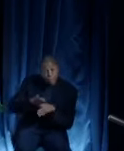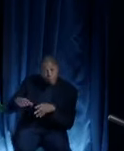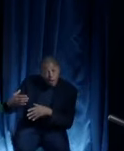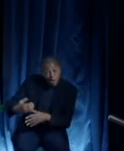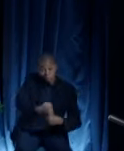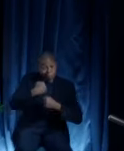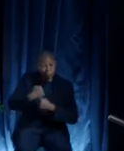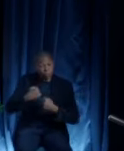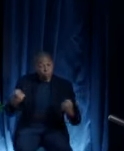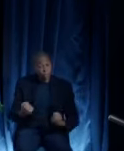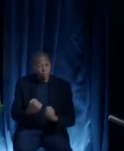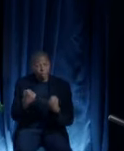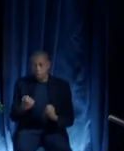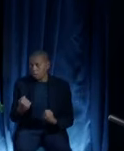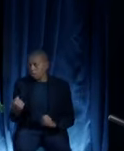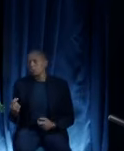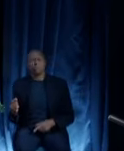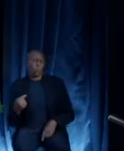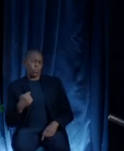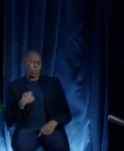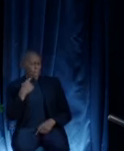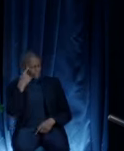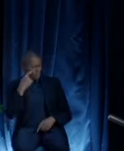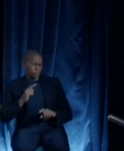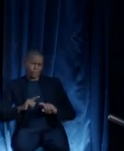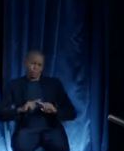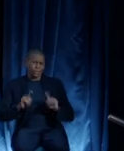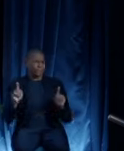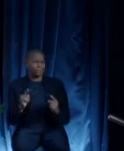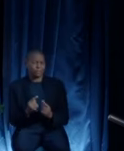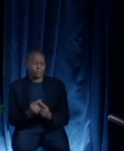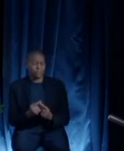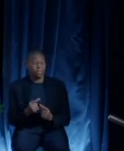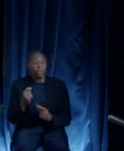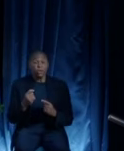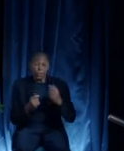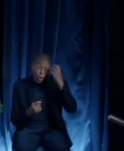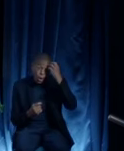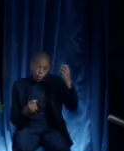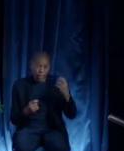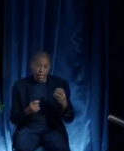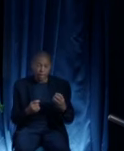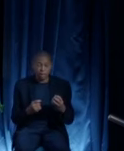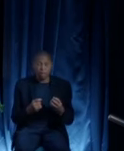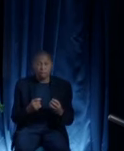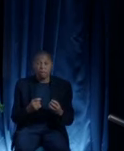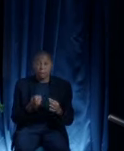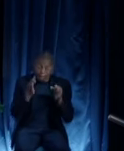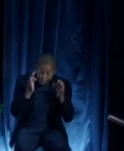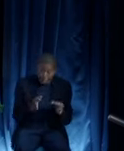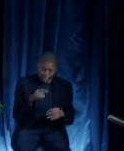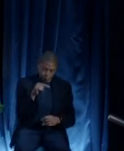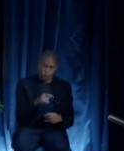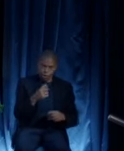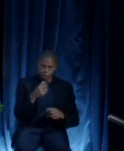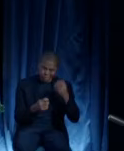is a difference between a queen consort's court and a queen regnant's court. Yeah. And, you know, for Queen Anne, and what that